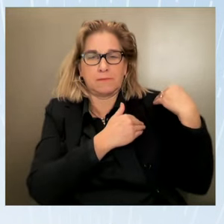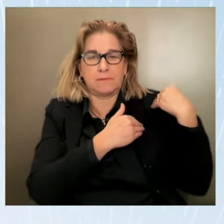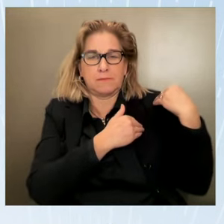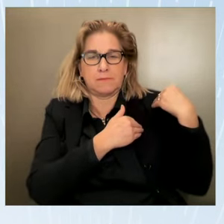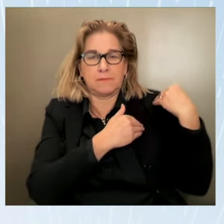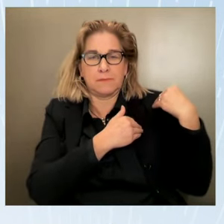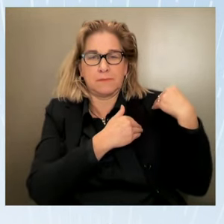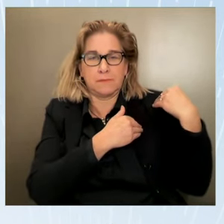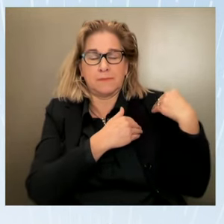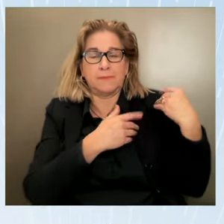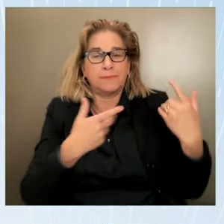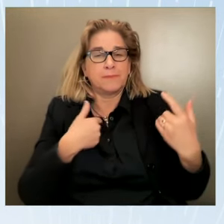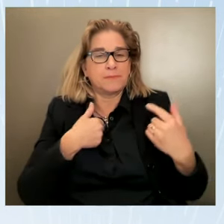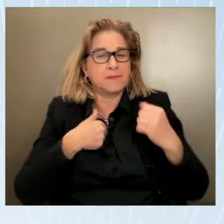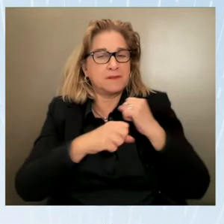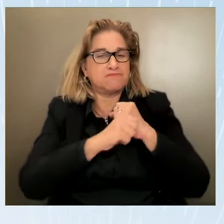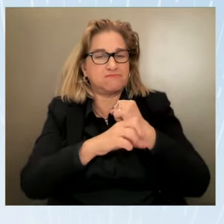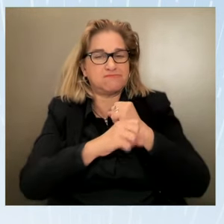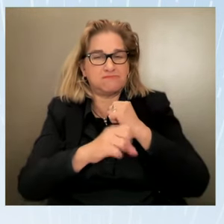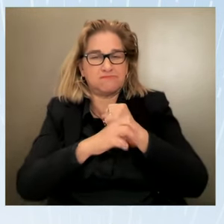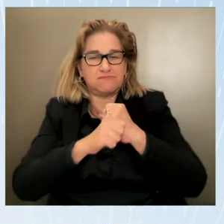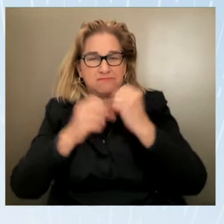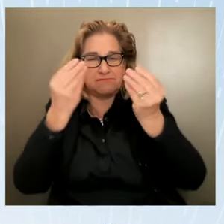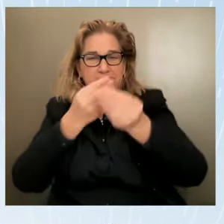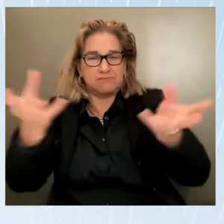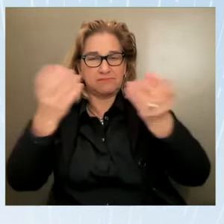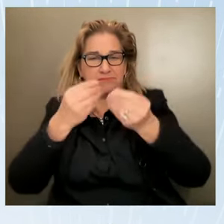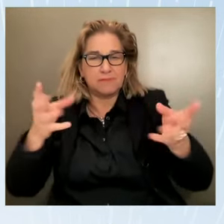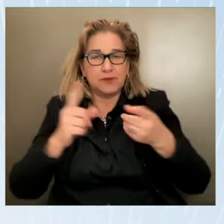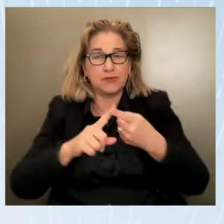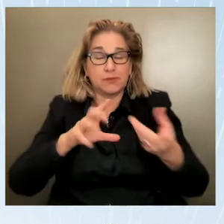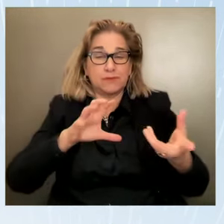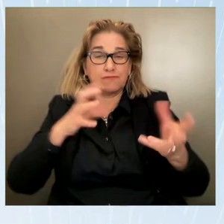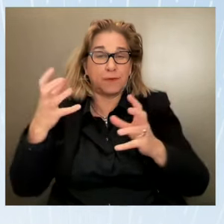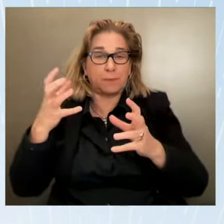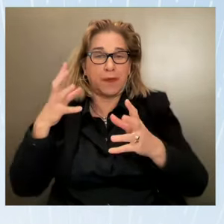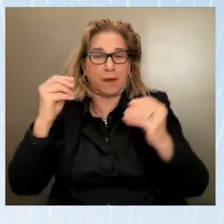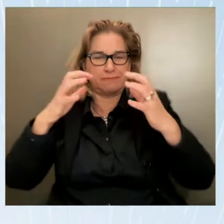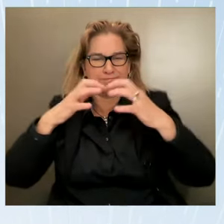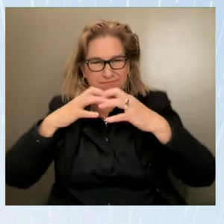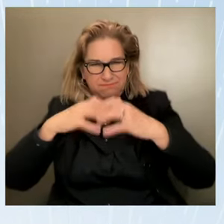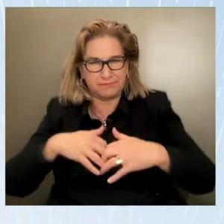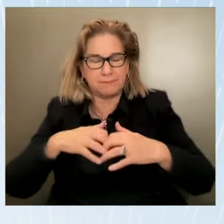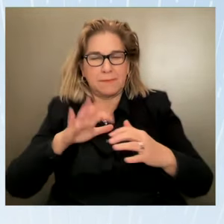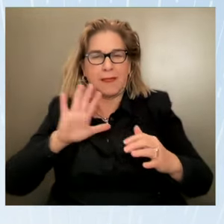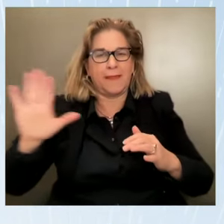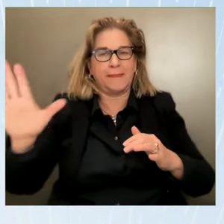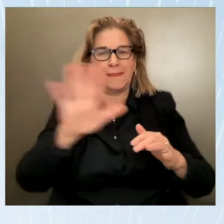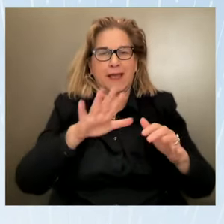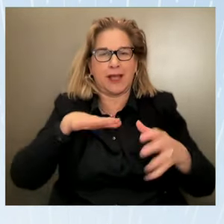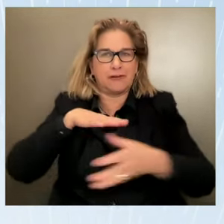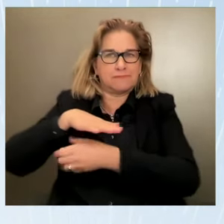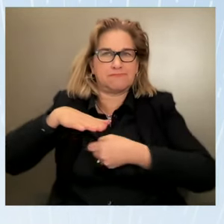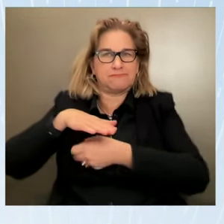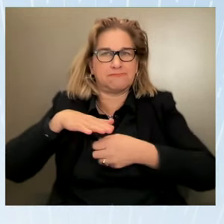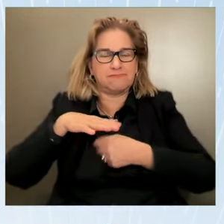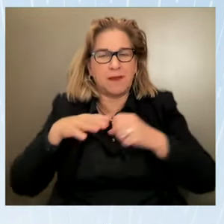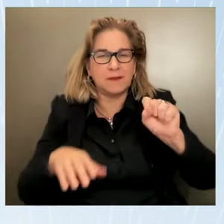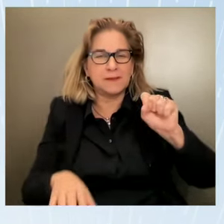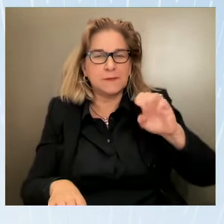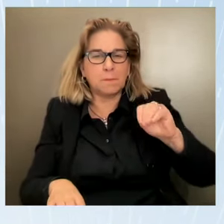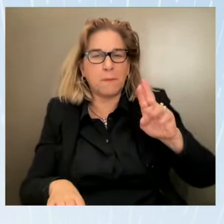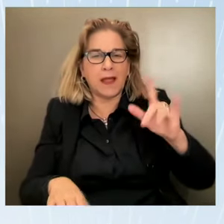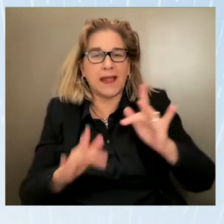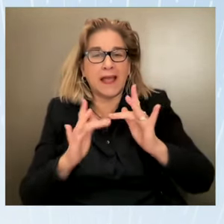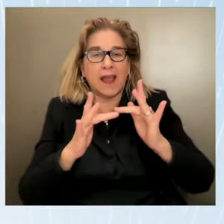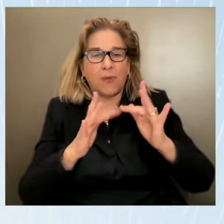networks. And together, we've enforced the Uyghur Forced Labor Protection Act, helping end the use of forced labor in our global supply